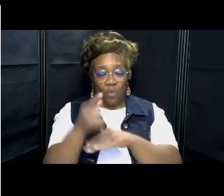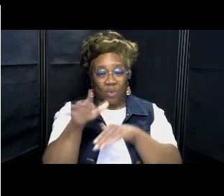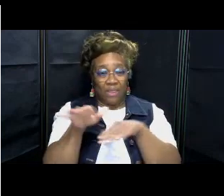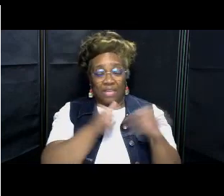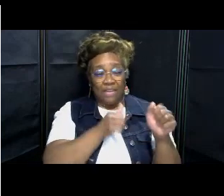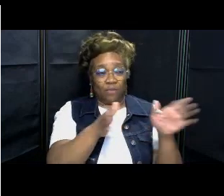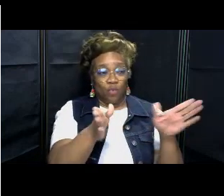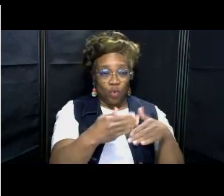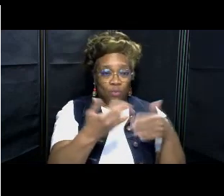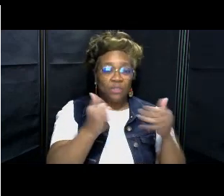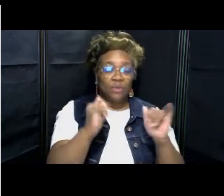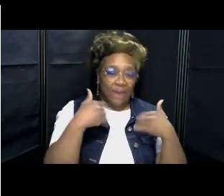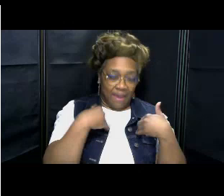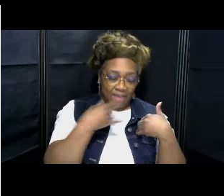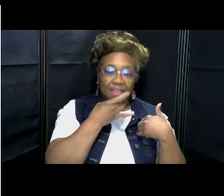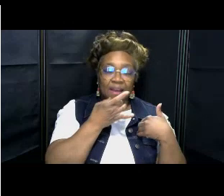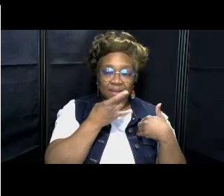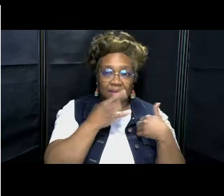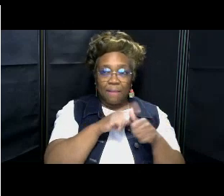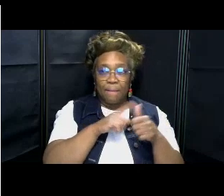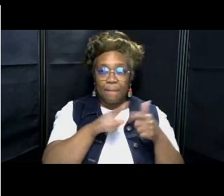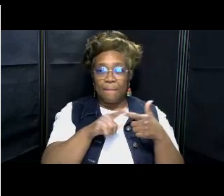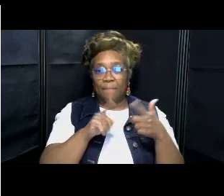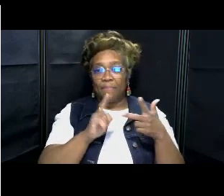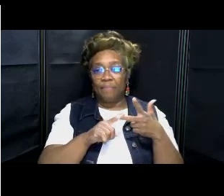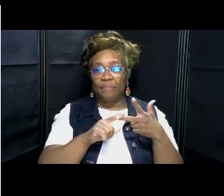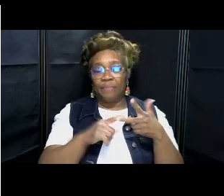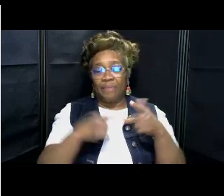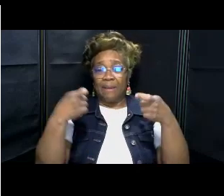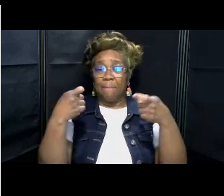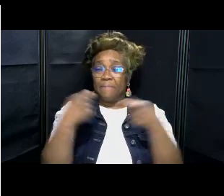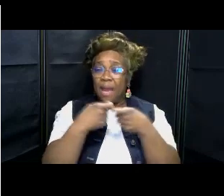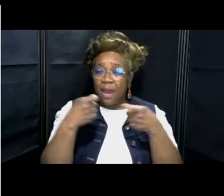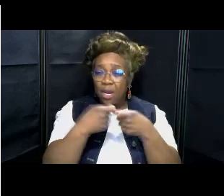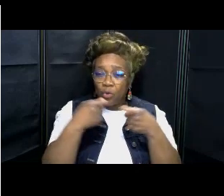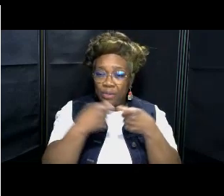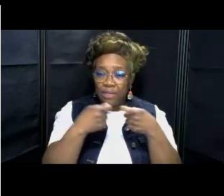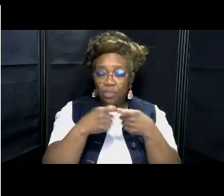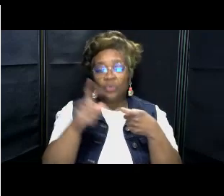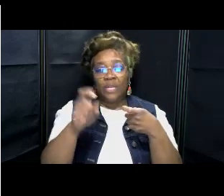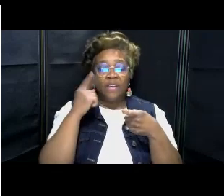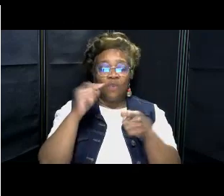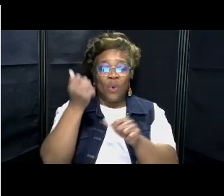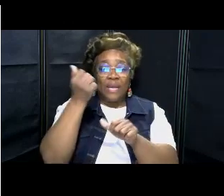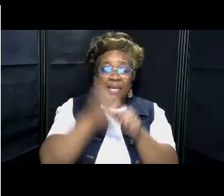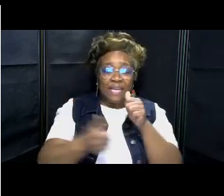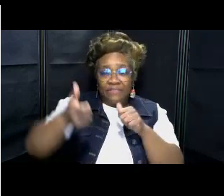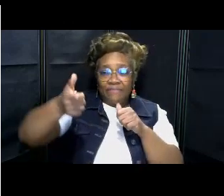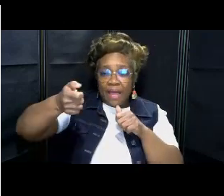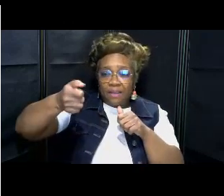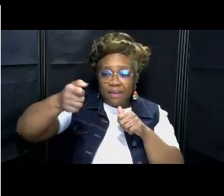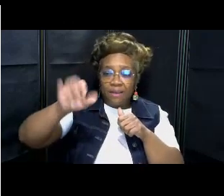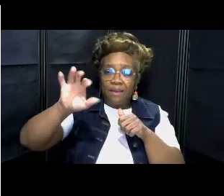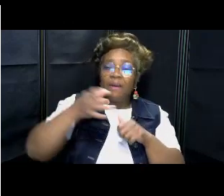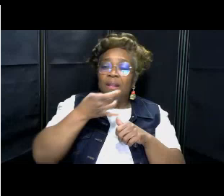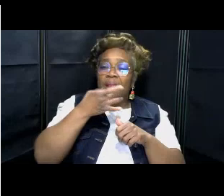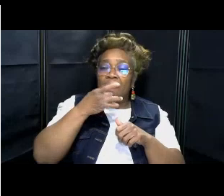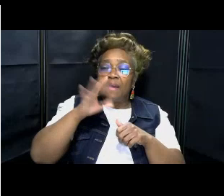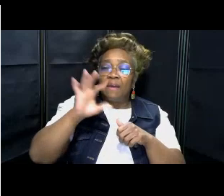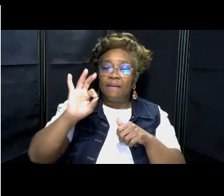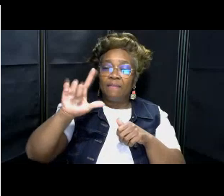still got light on. And then put extra batteries that you need for each one of those flashlights. You can